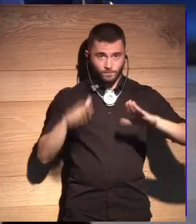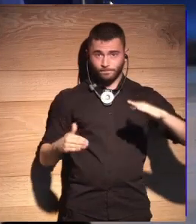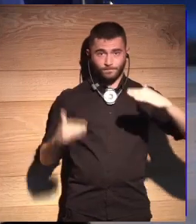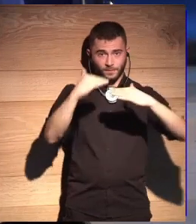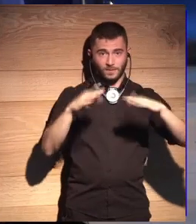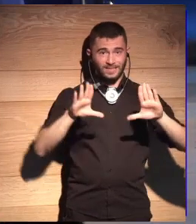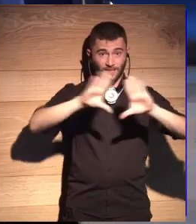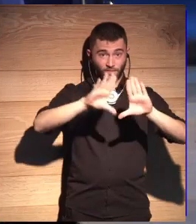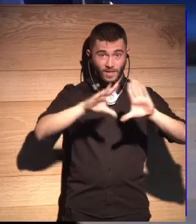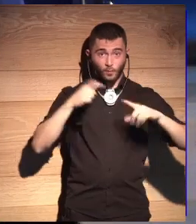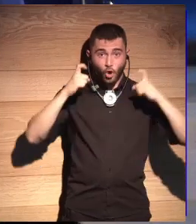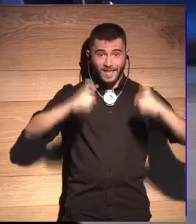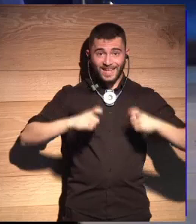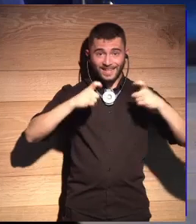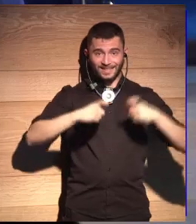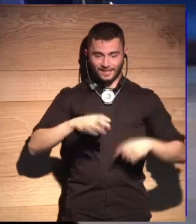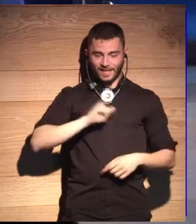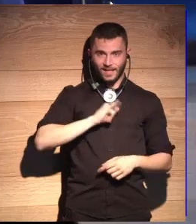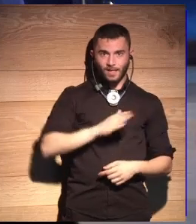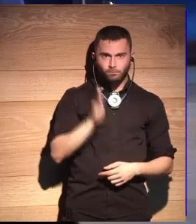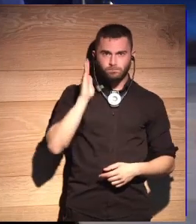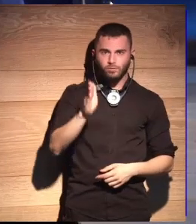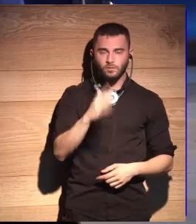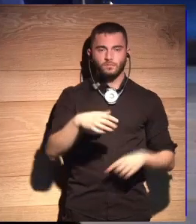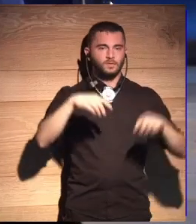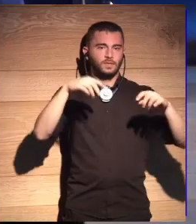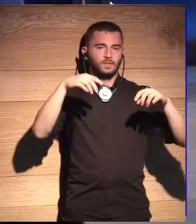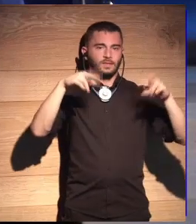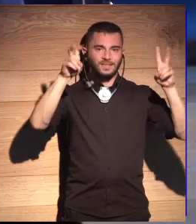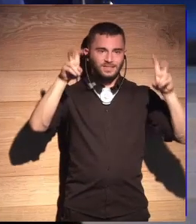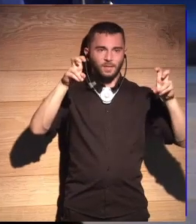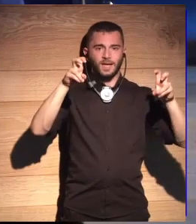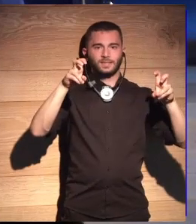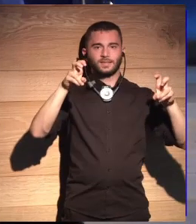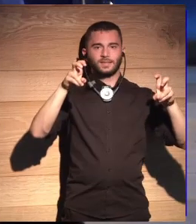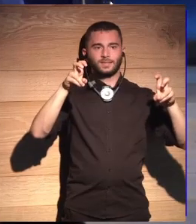They try to attack that identity with gender issues,